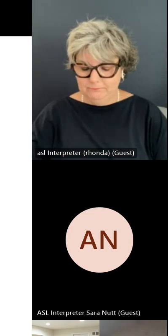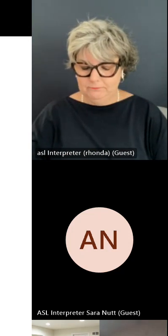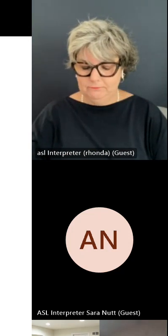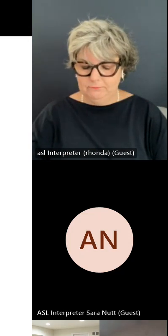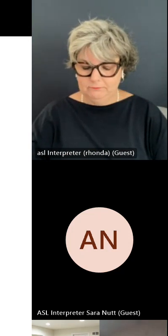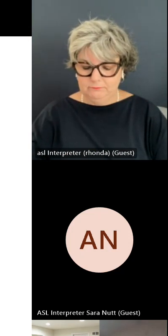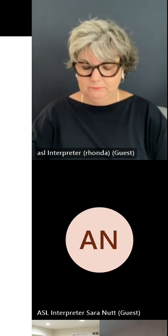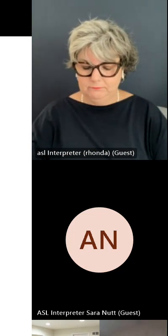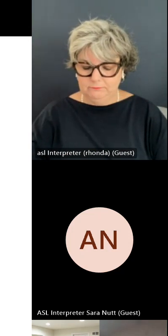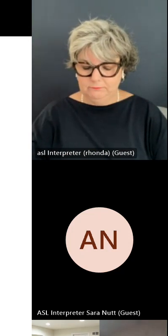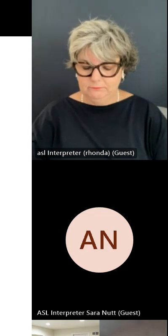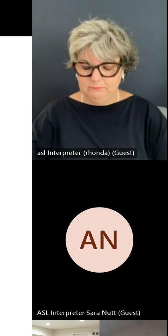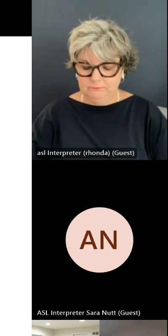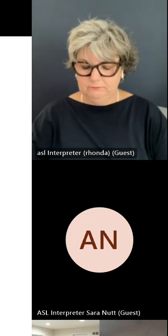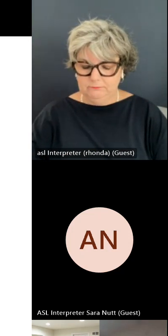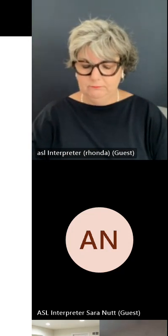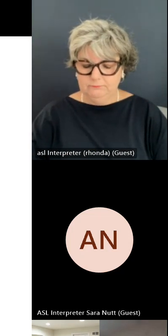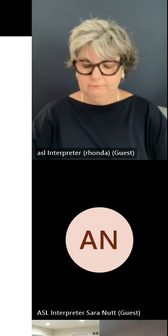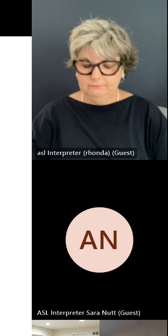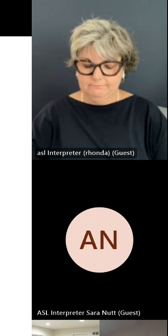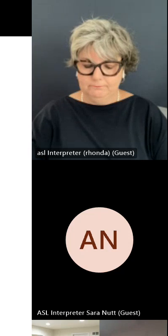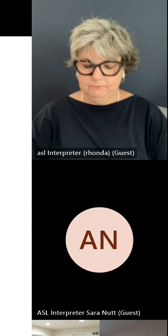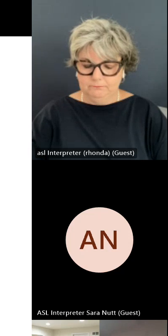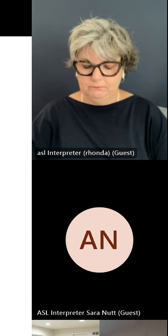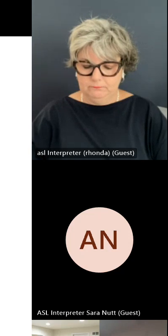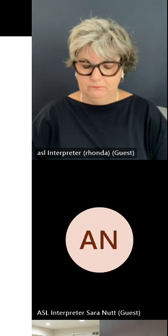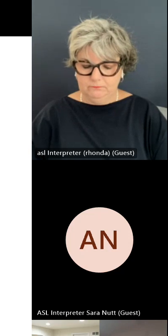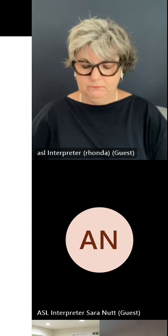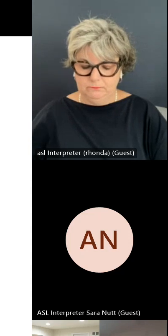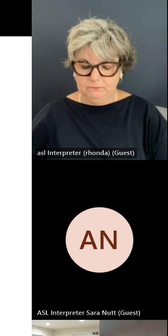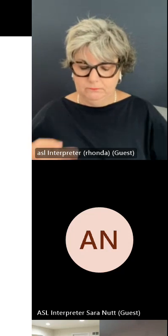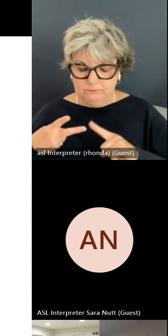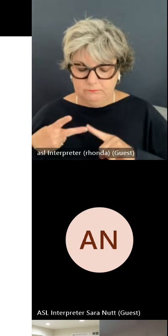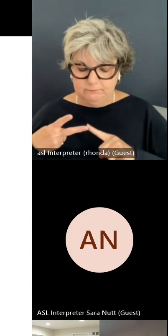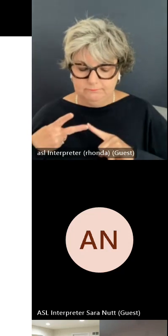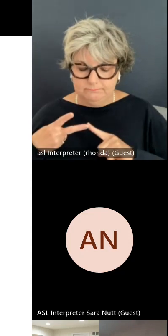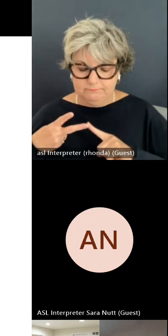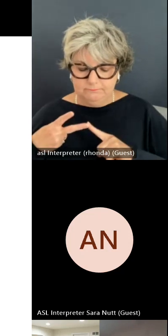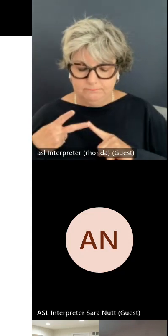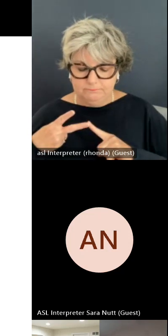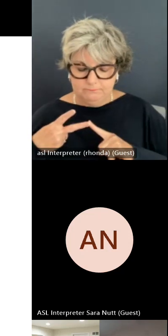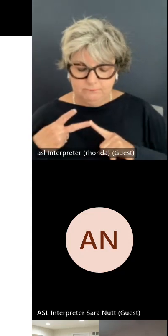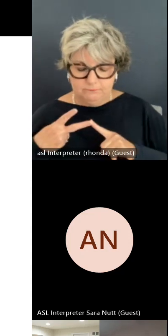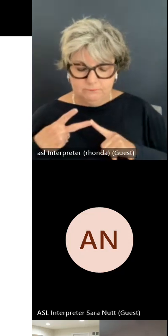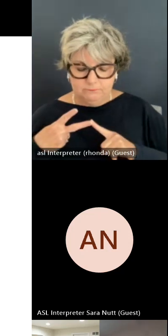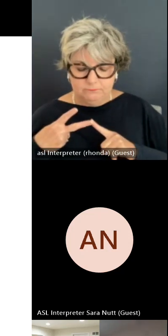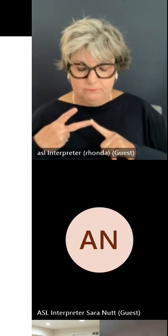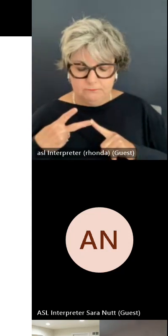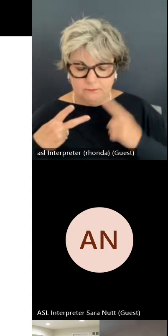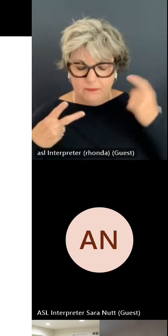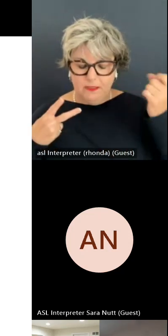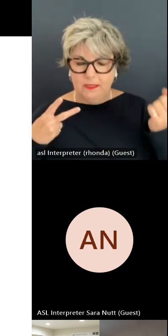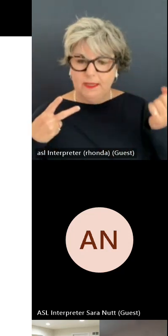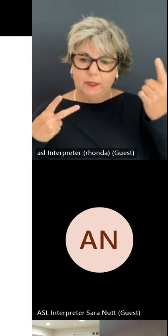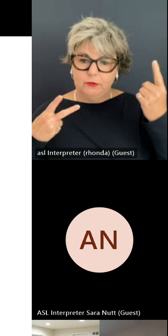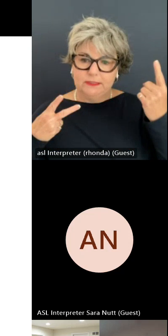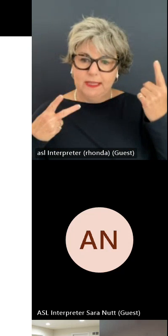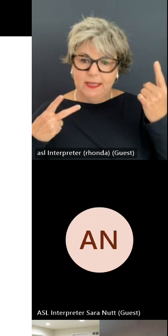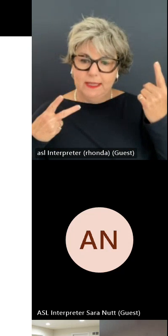just to amplify what you've said, which is that, Congress members are extremely interested in understanding,